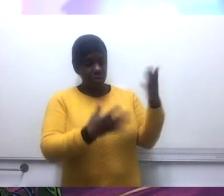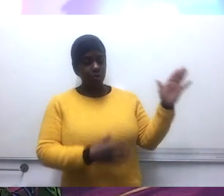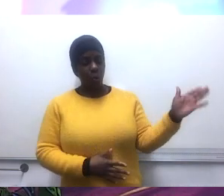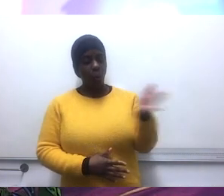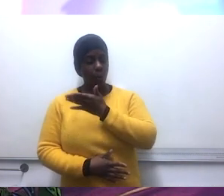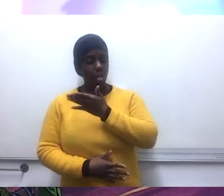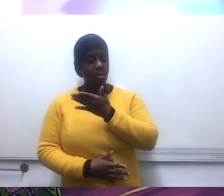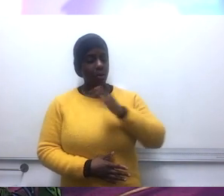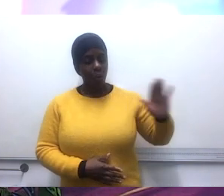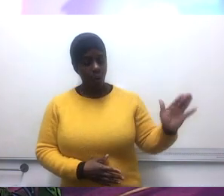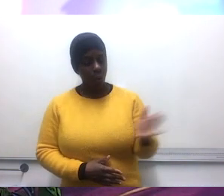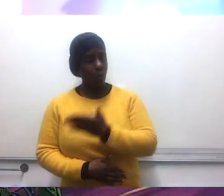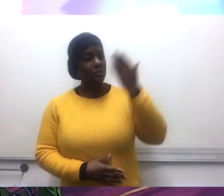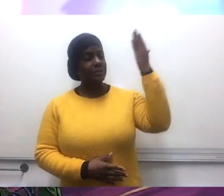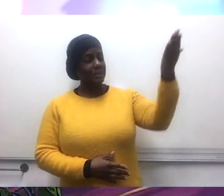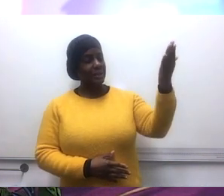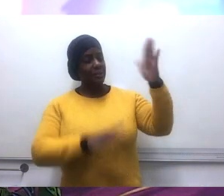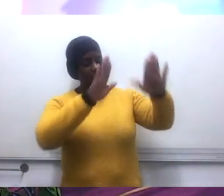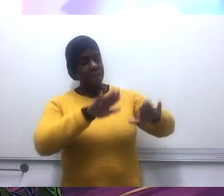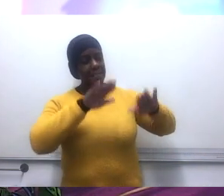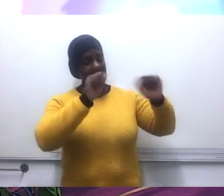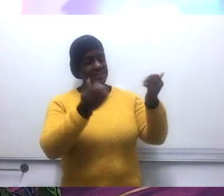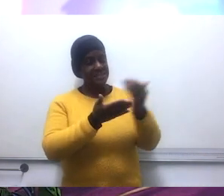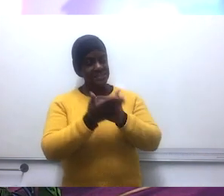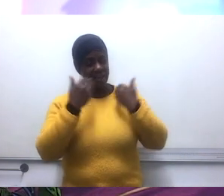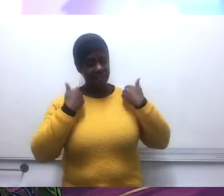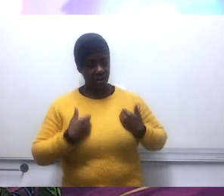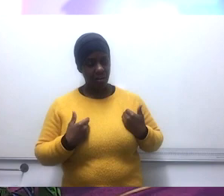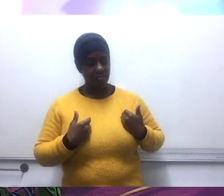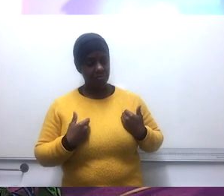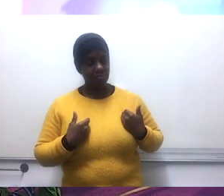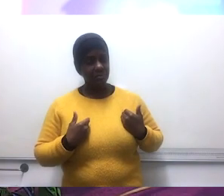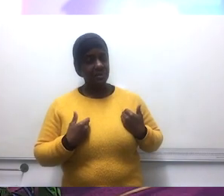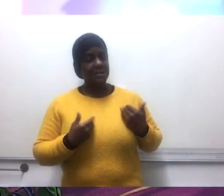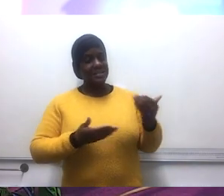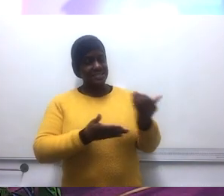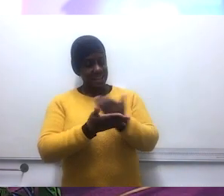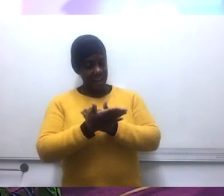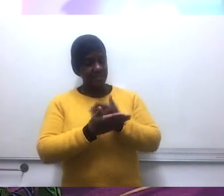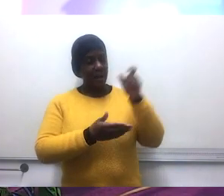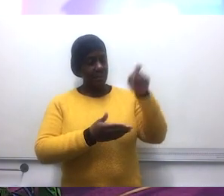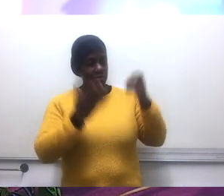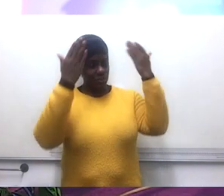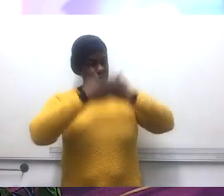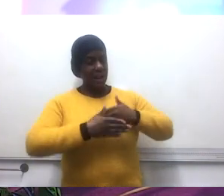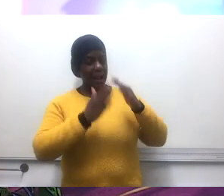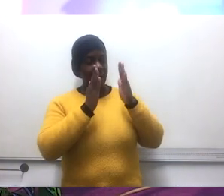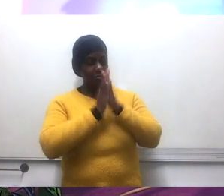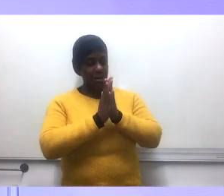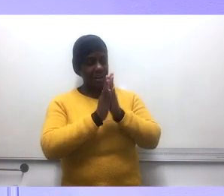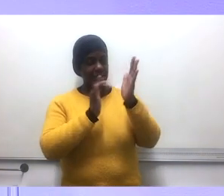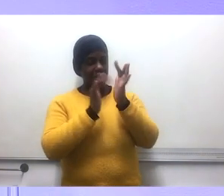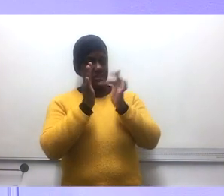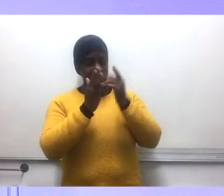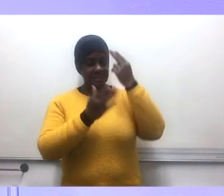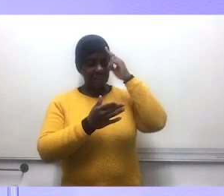my blessed Savior. I surrender all. Tonight, oh God, save someone tonight, I pray, in Jesus'